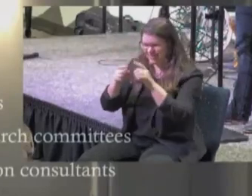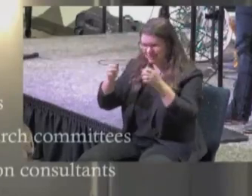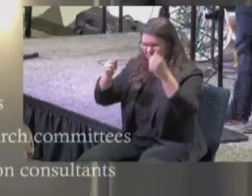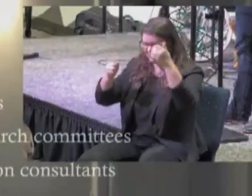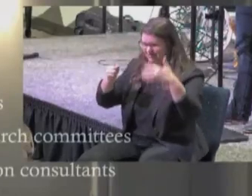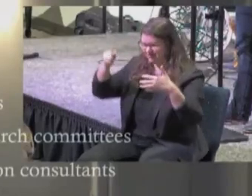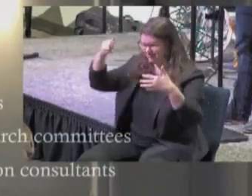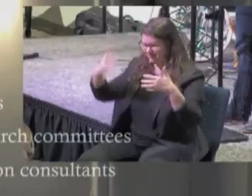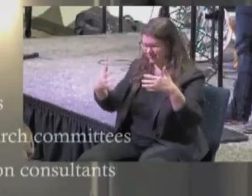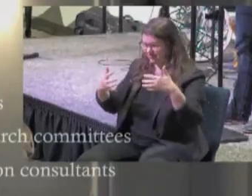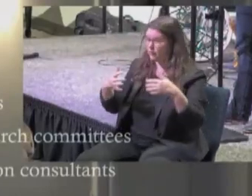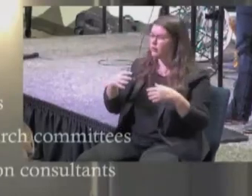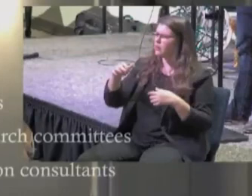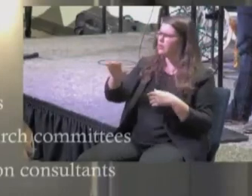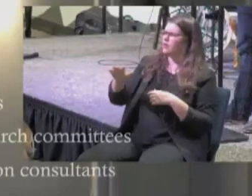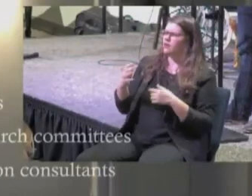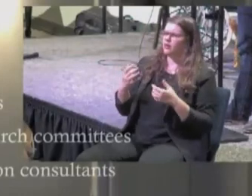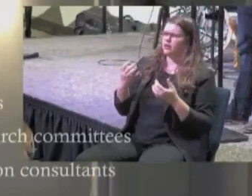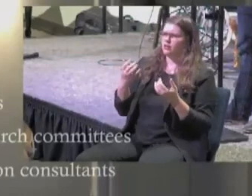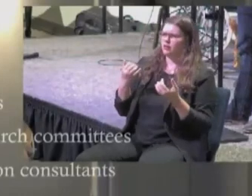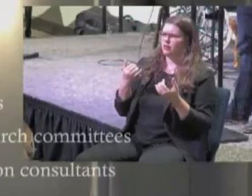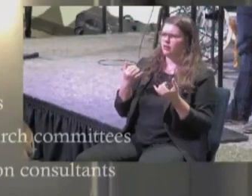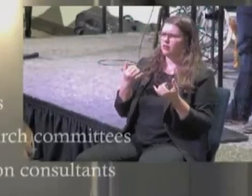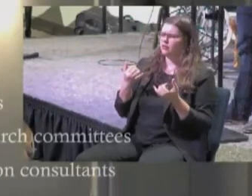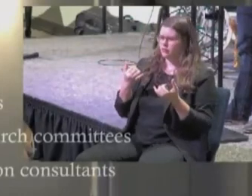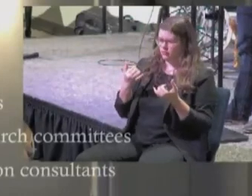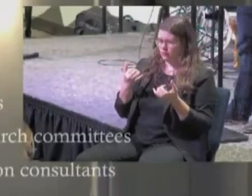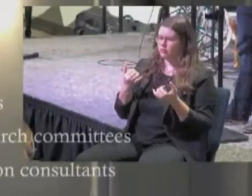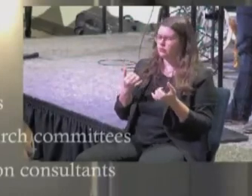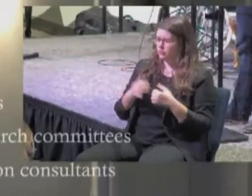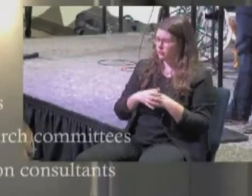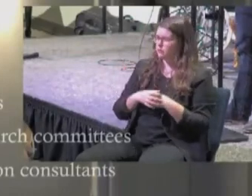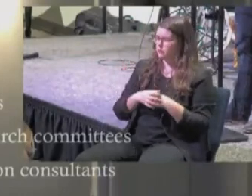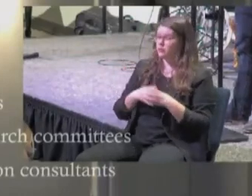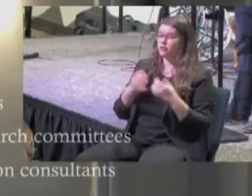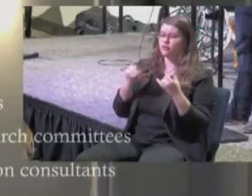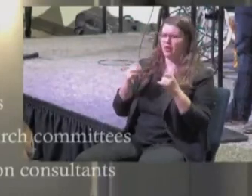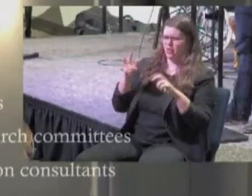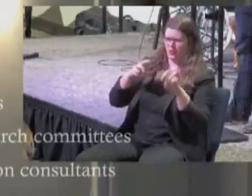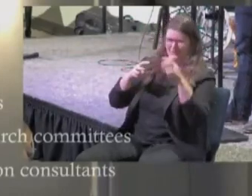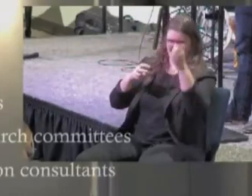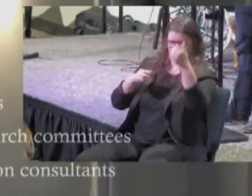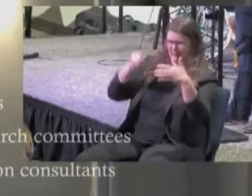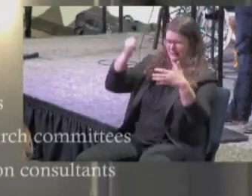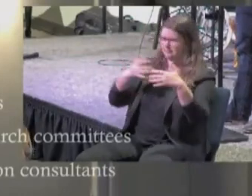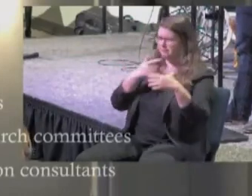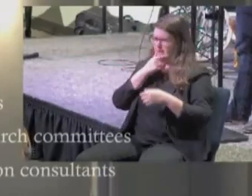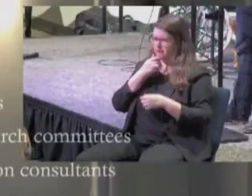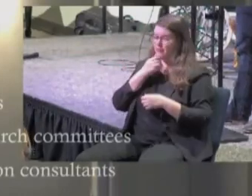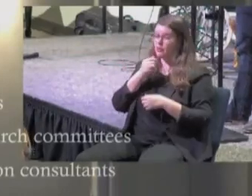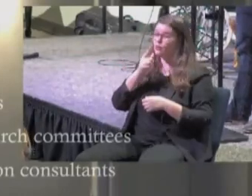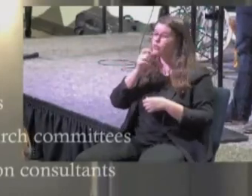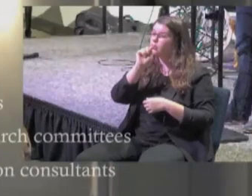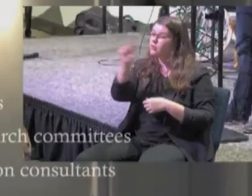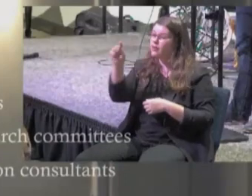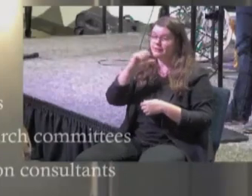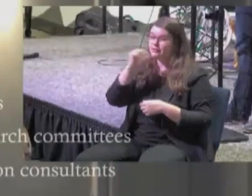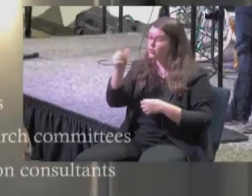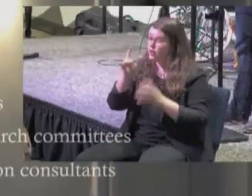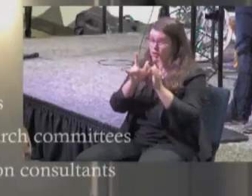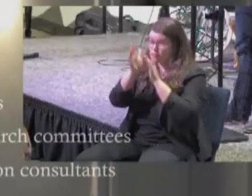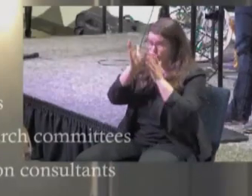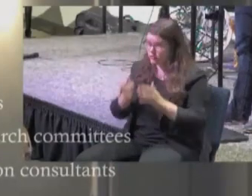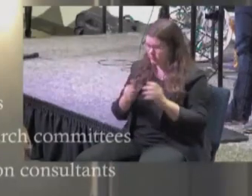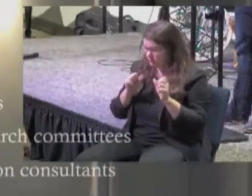loyalty from translation agents who or which do not identify as Christians, who do not live the